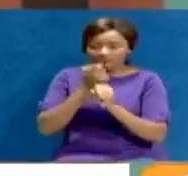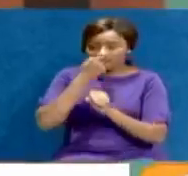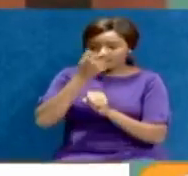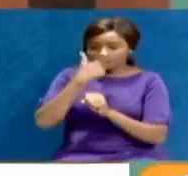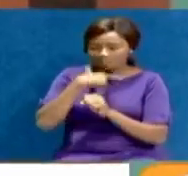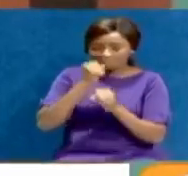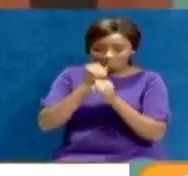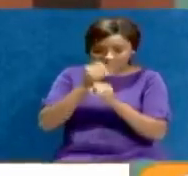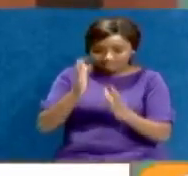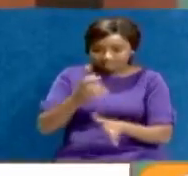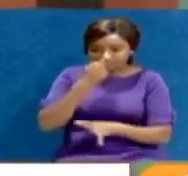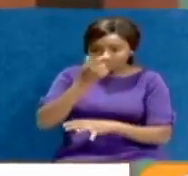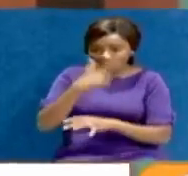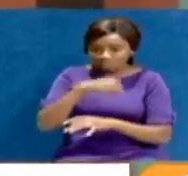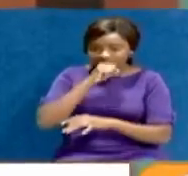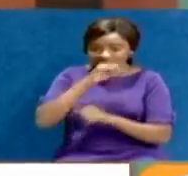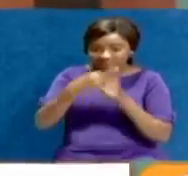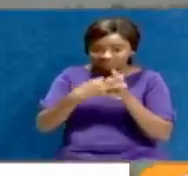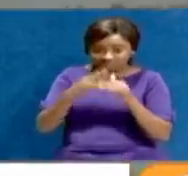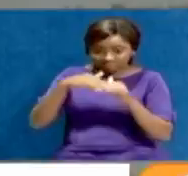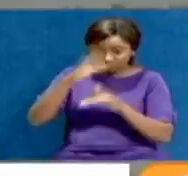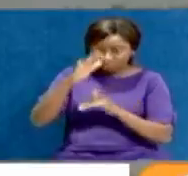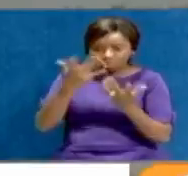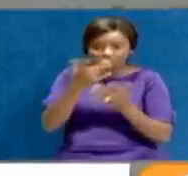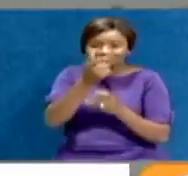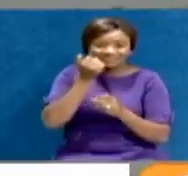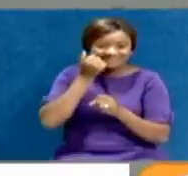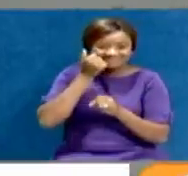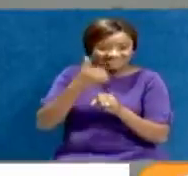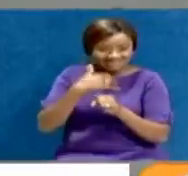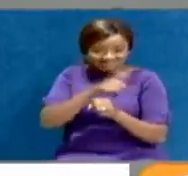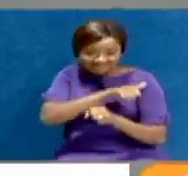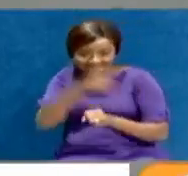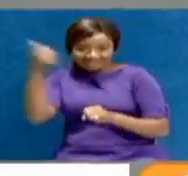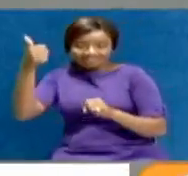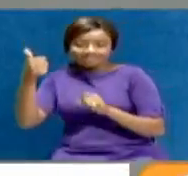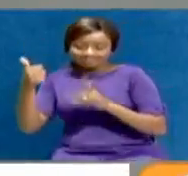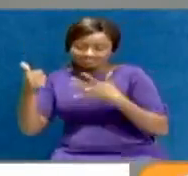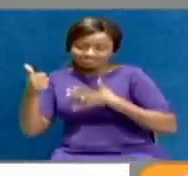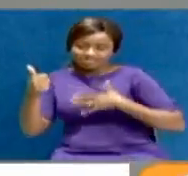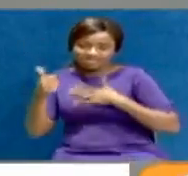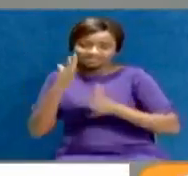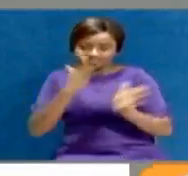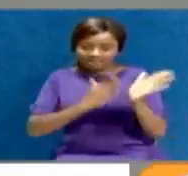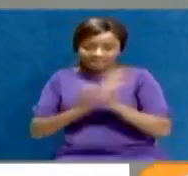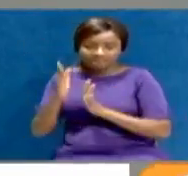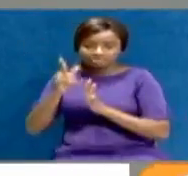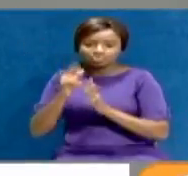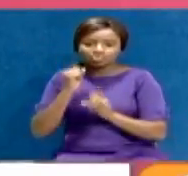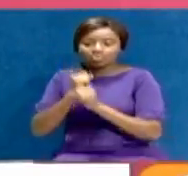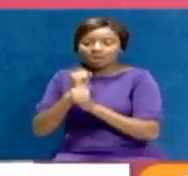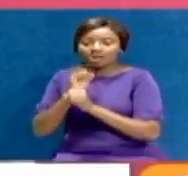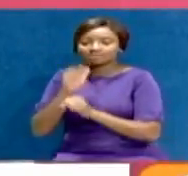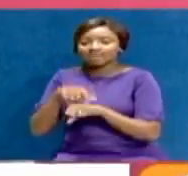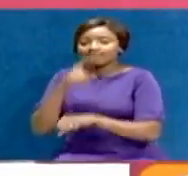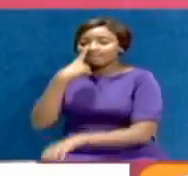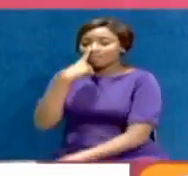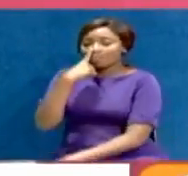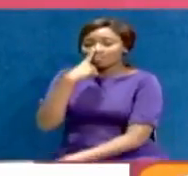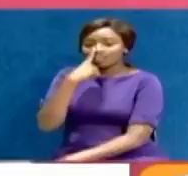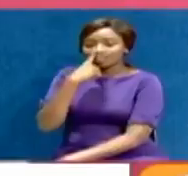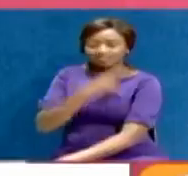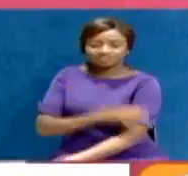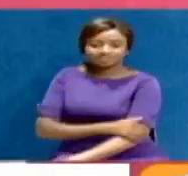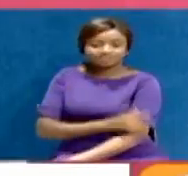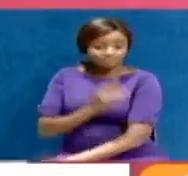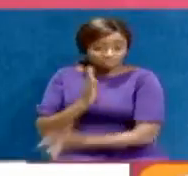years and above and those who have pre-existing conditions have also been advised to make appropriate arrangements to work from home. The number was